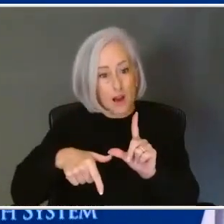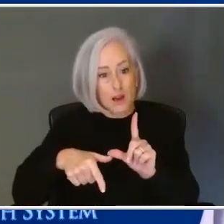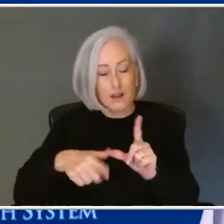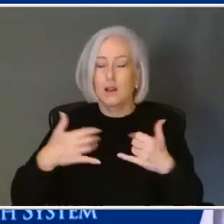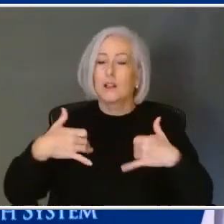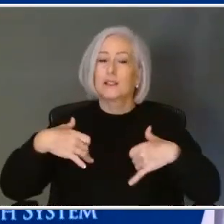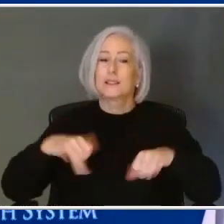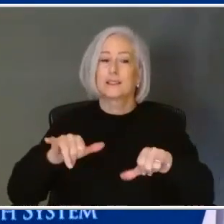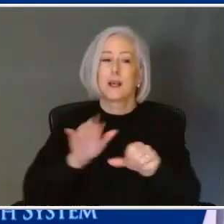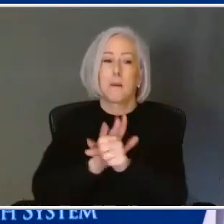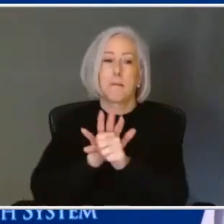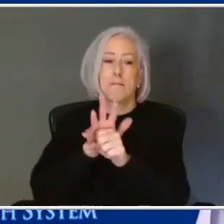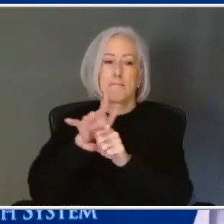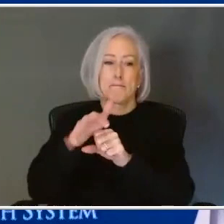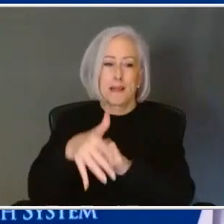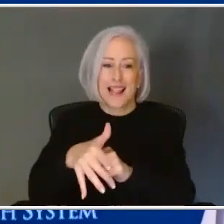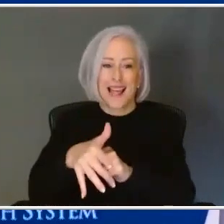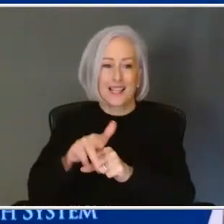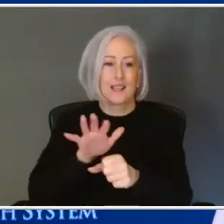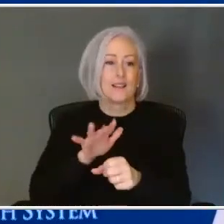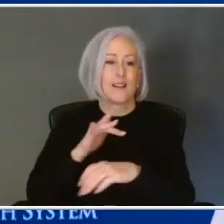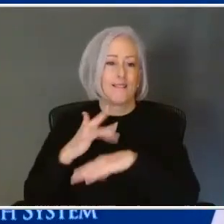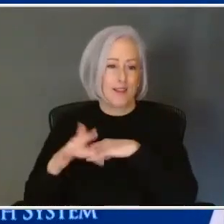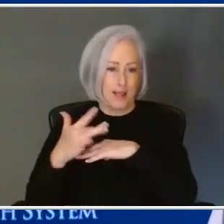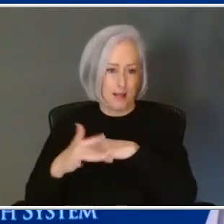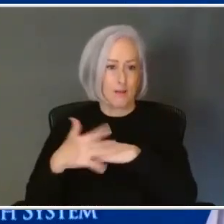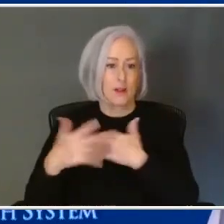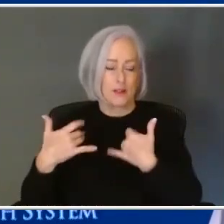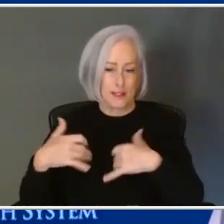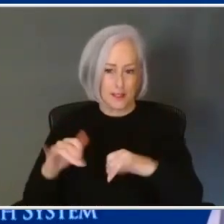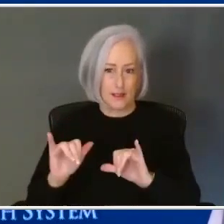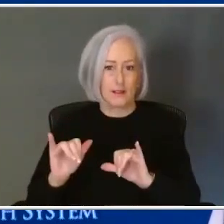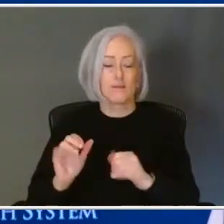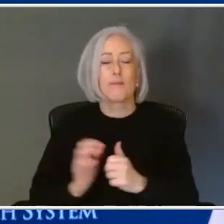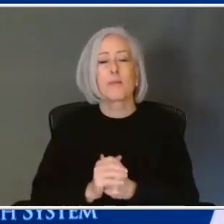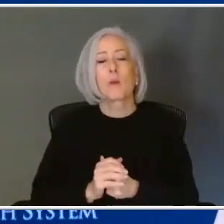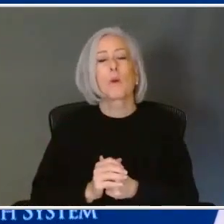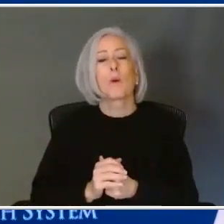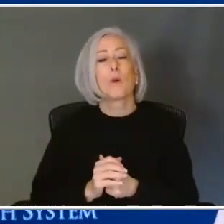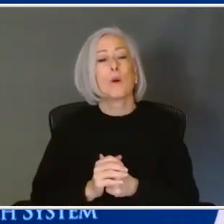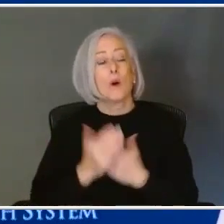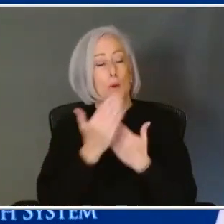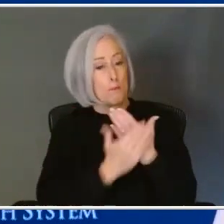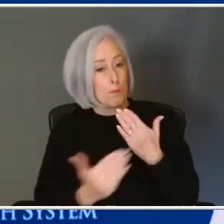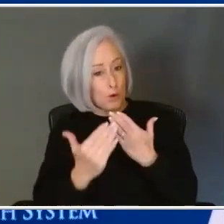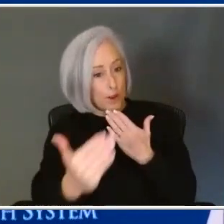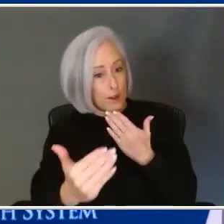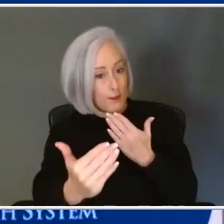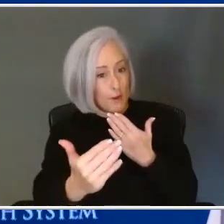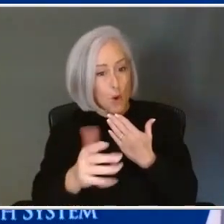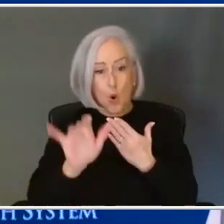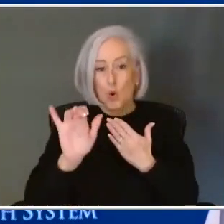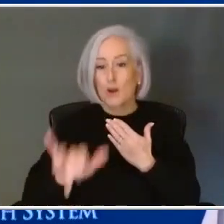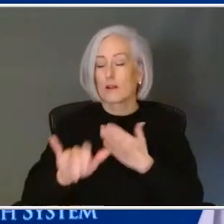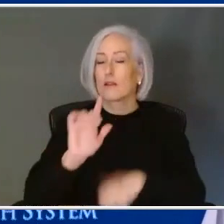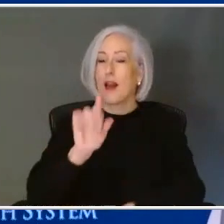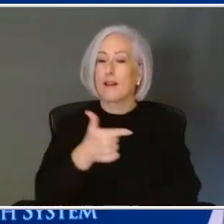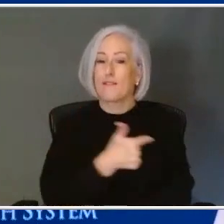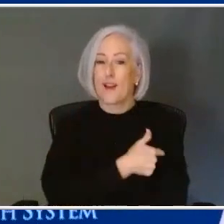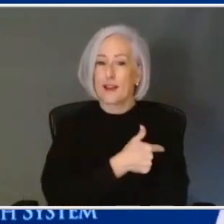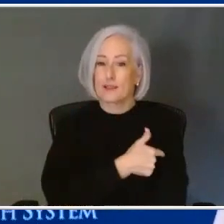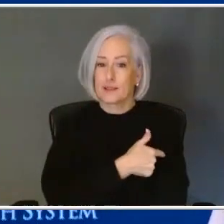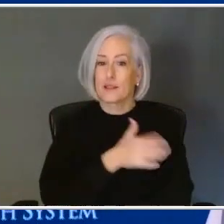booster vaccines overall. But yeah, I think moving forward now, this vaccine is going to be placed in